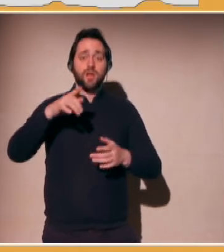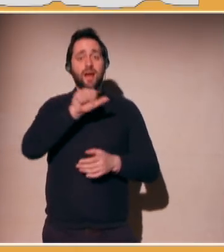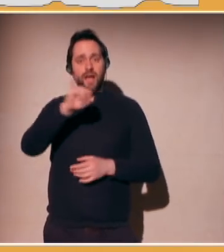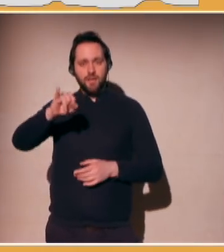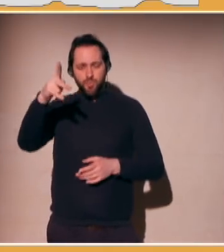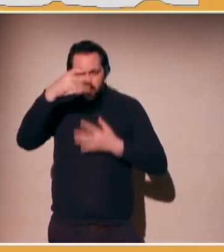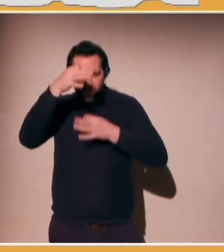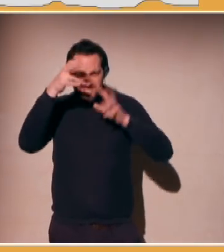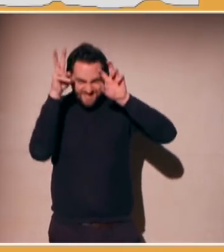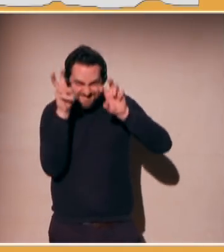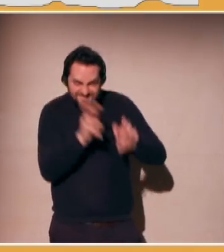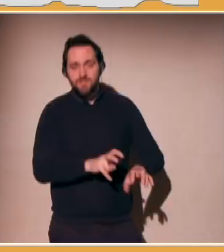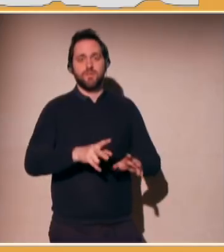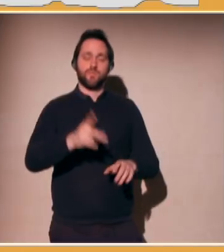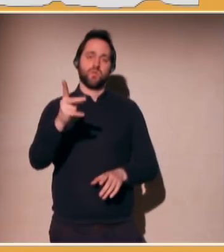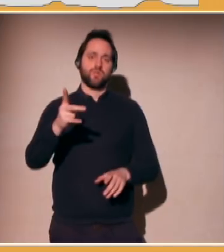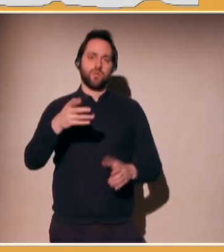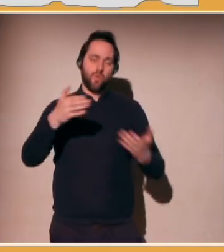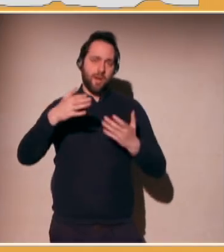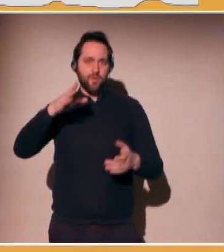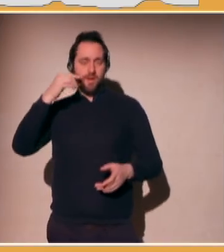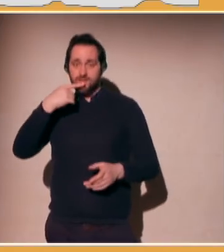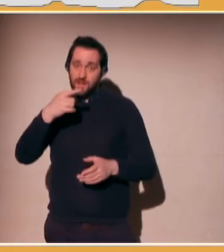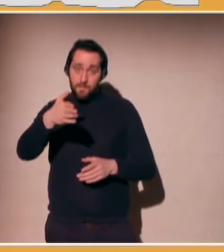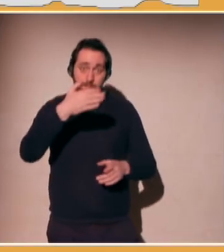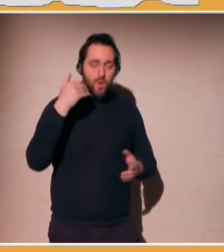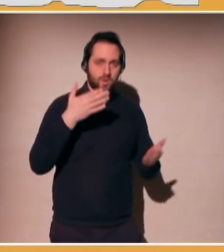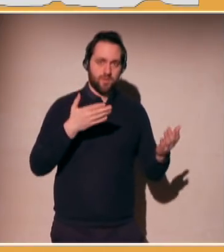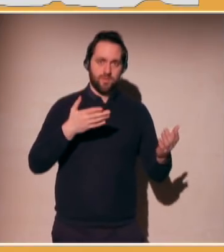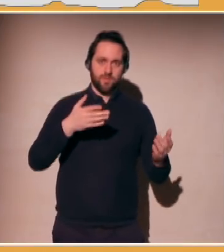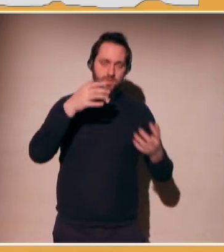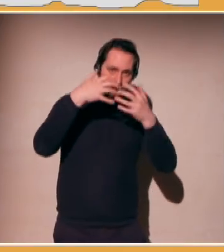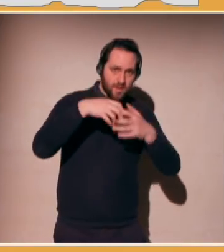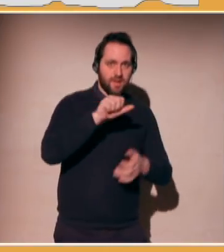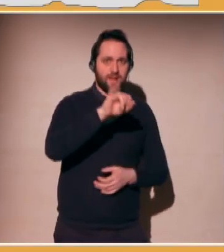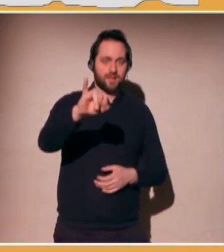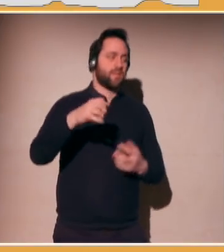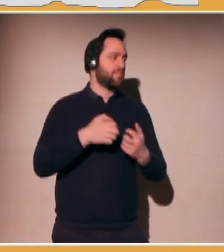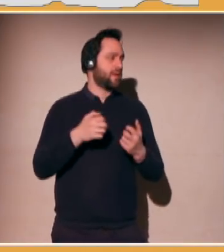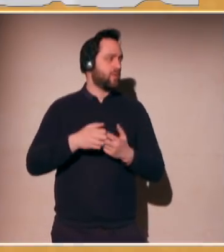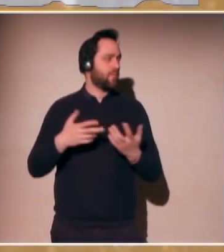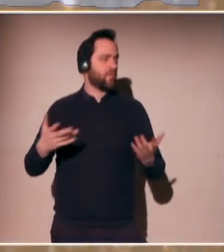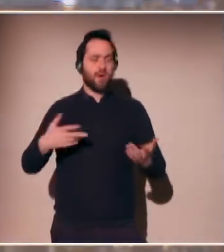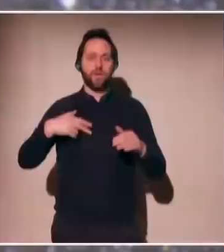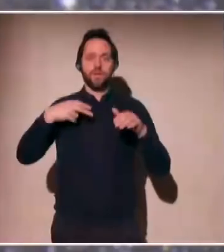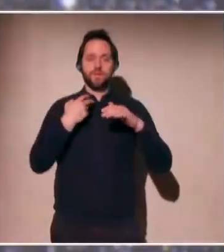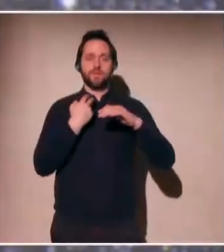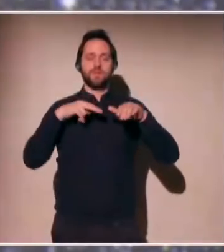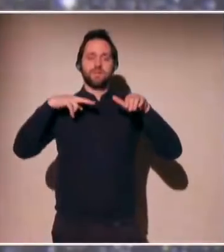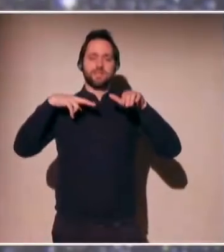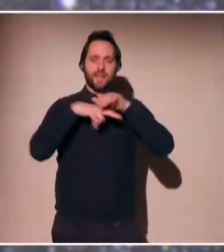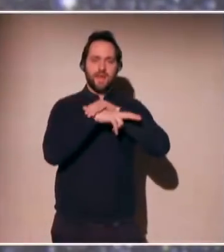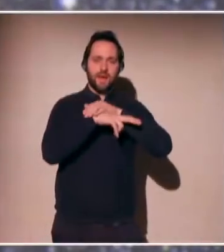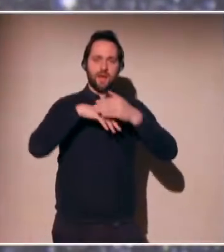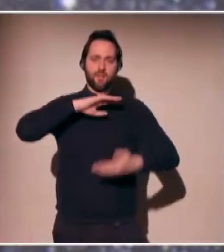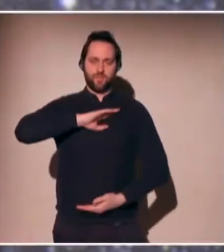and say that this patient has osteoporosis just by looking at the bones. And this is something that's already happening today. But diagnosis is